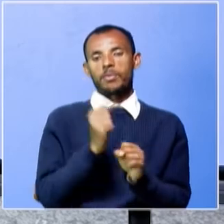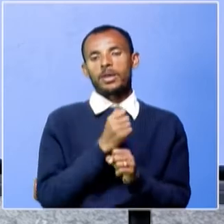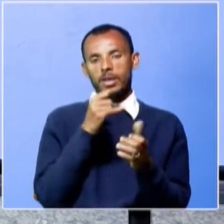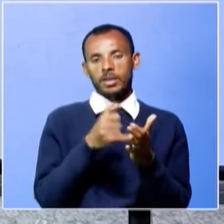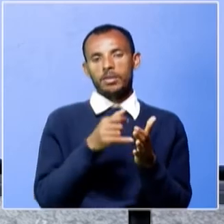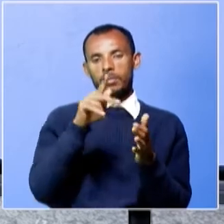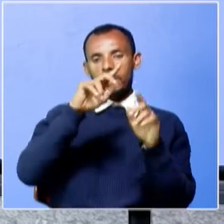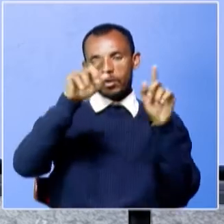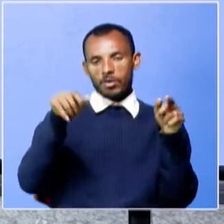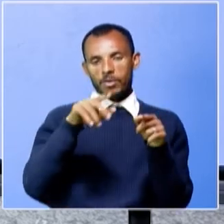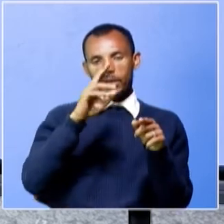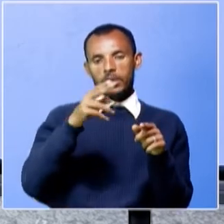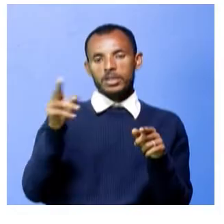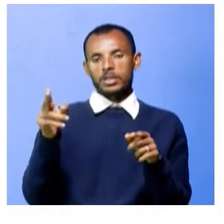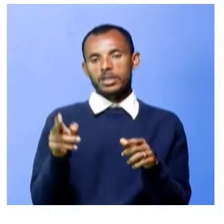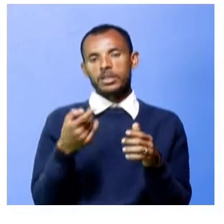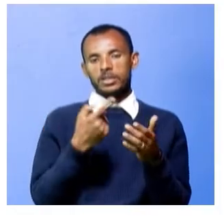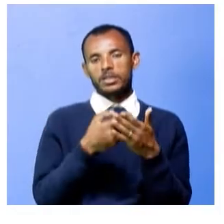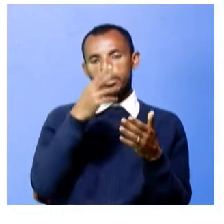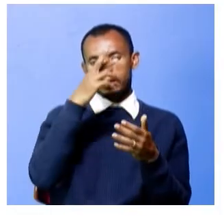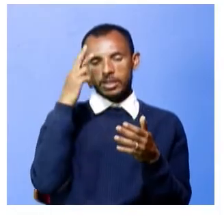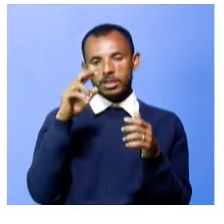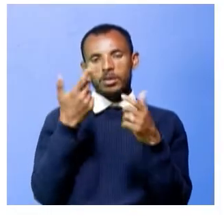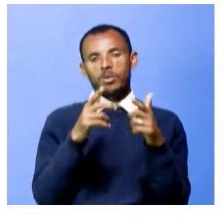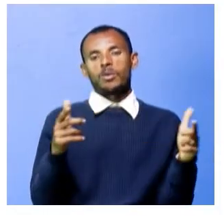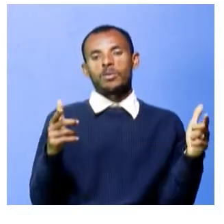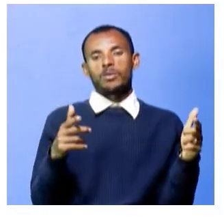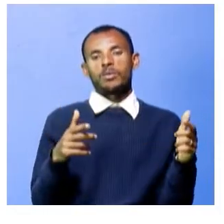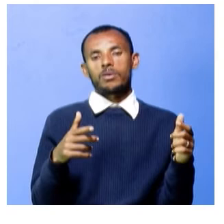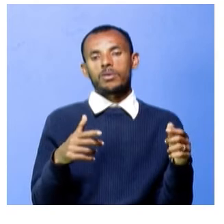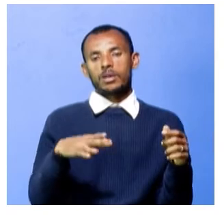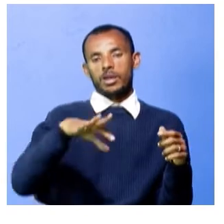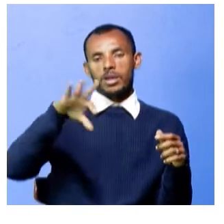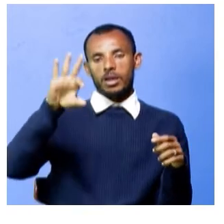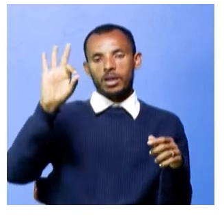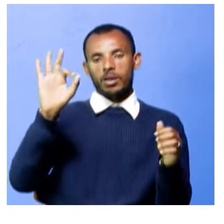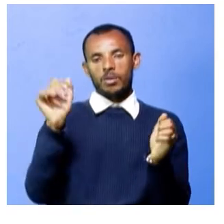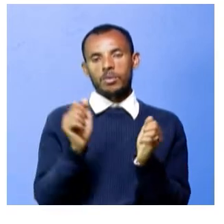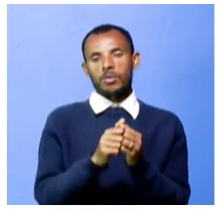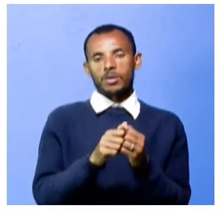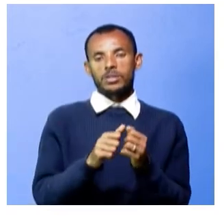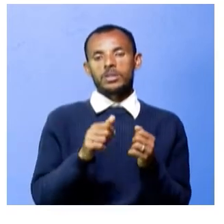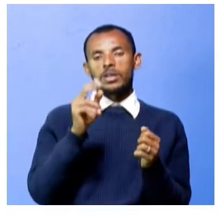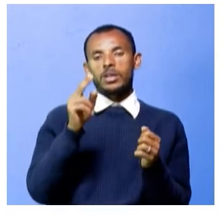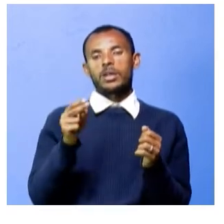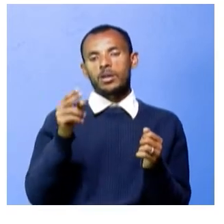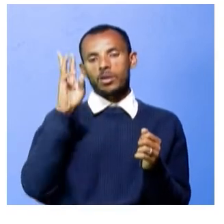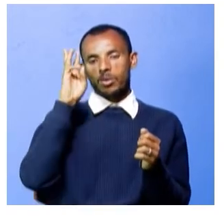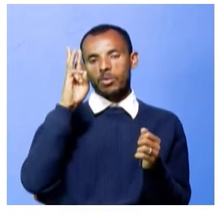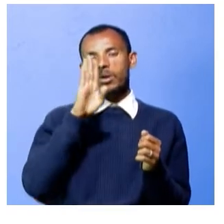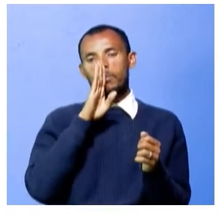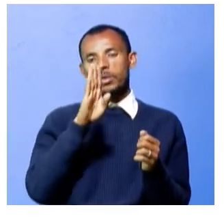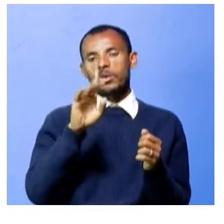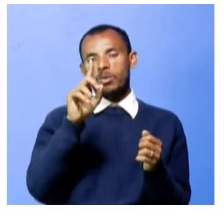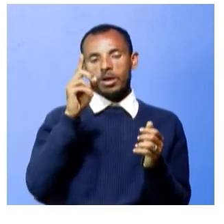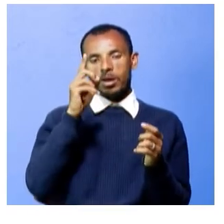of HH. Okay, so in this case the probability of getting Bose head will be 1 over